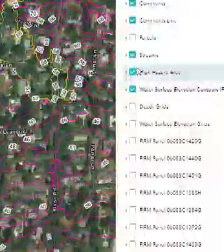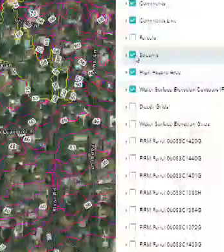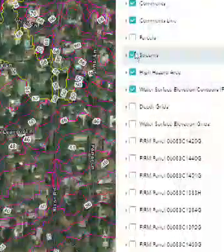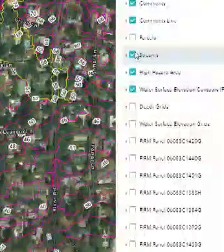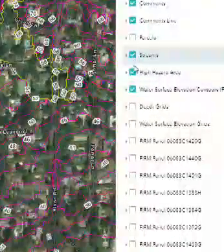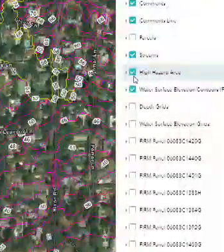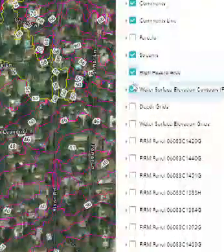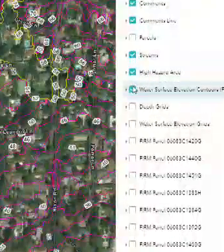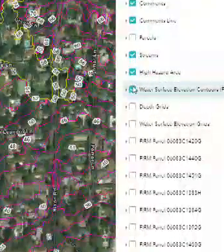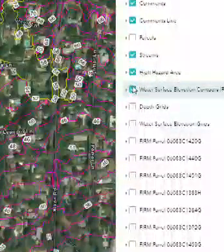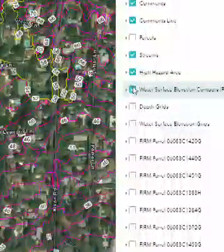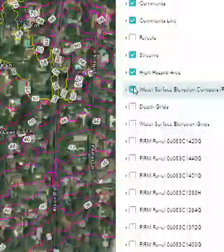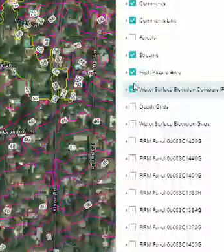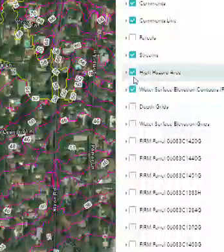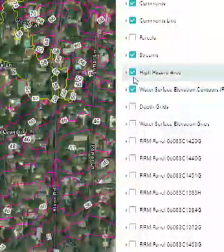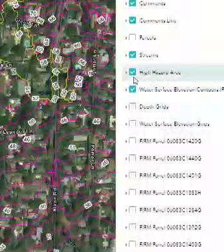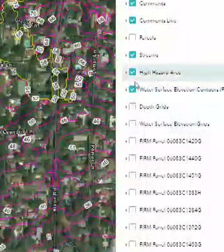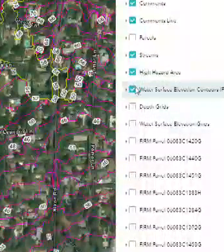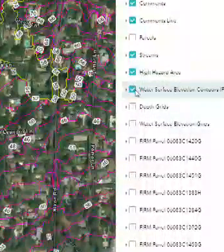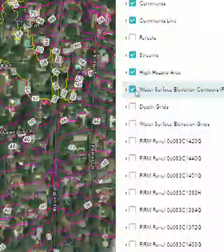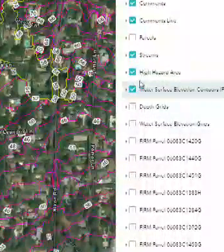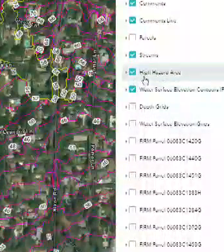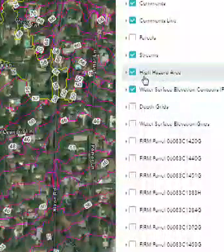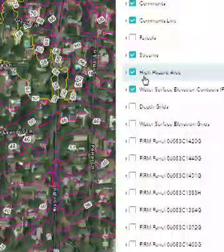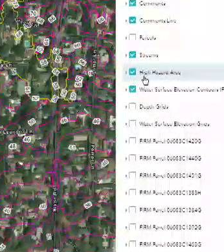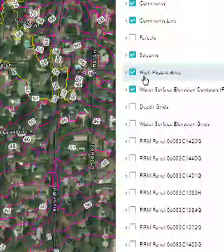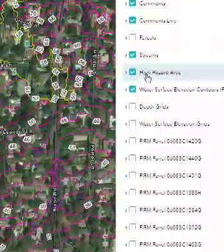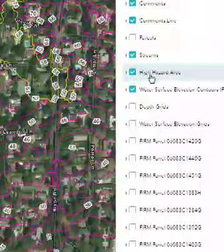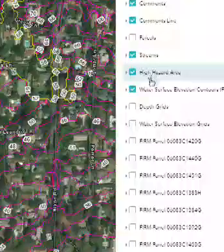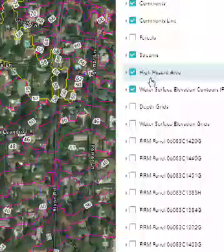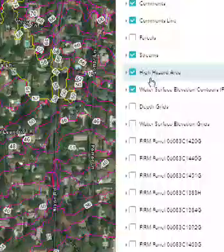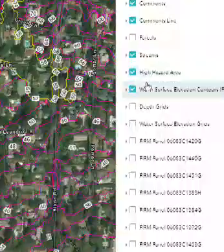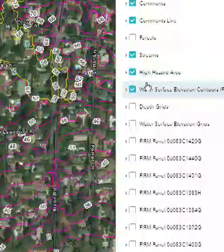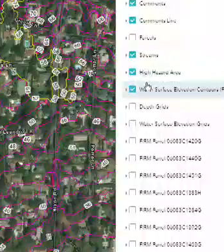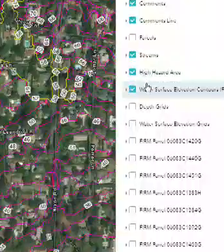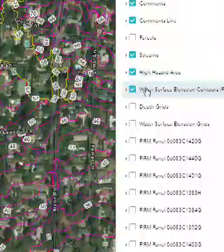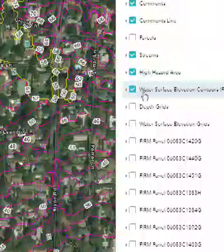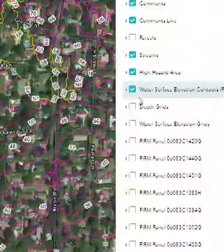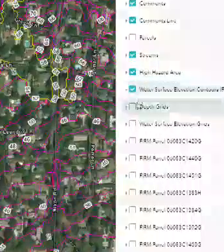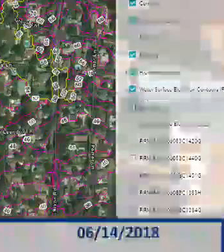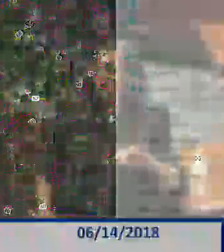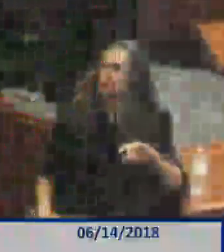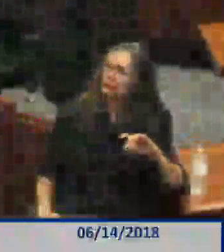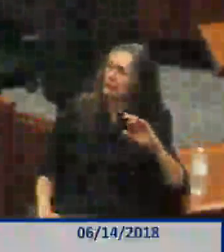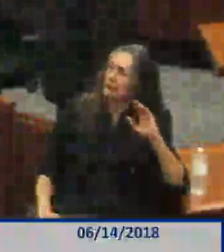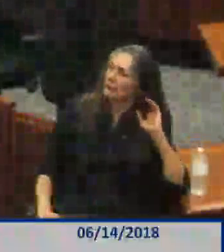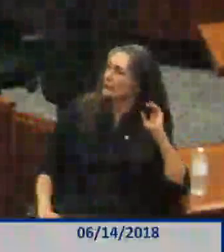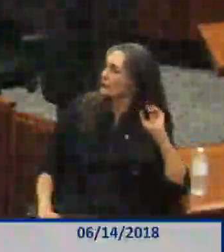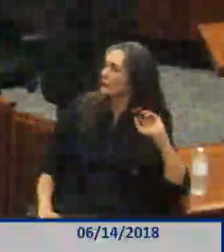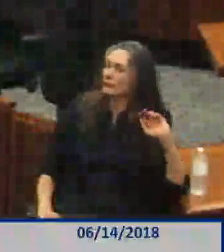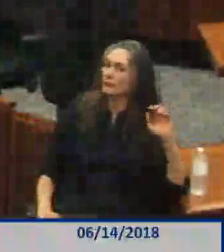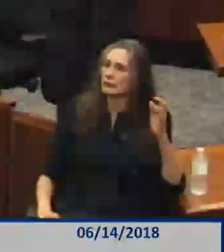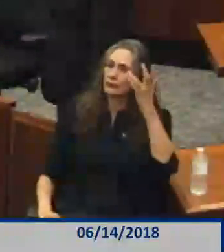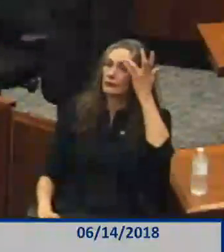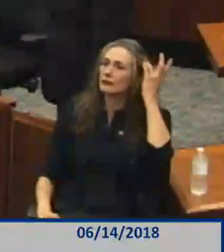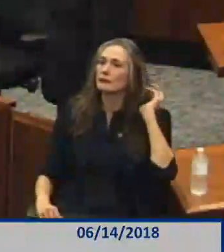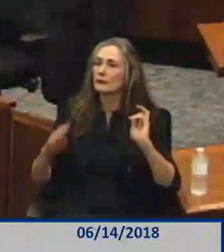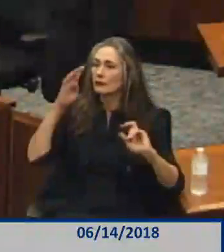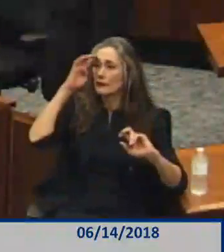amazing thing about this mapping is that the state and the federal resources were able to put together